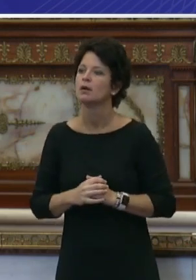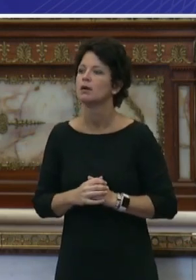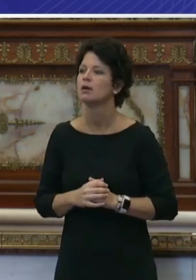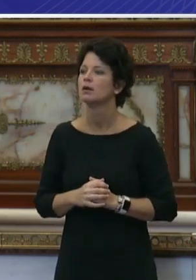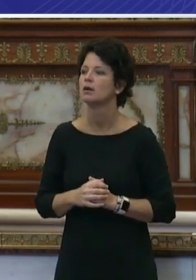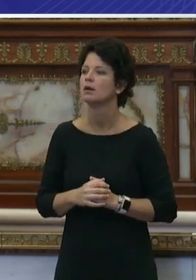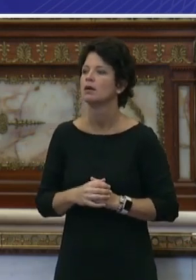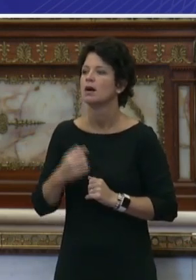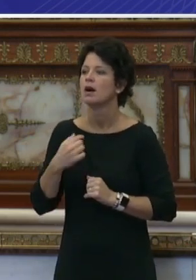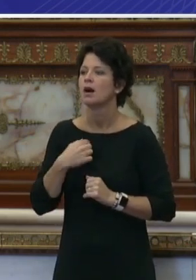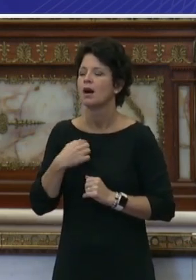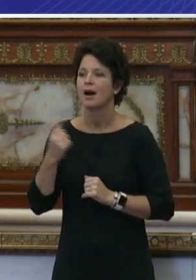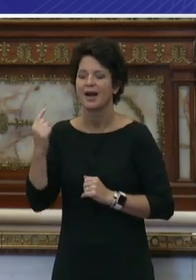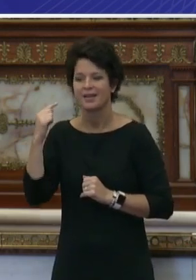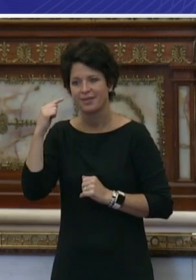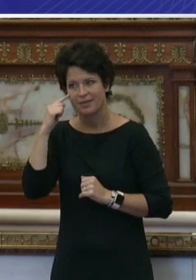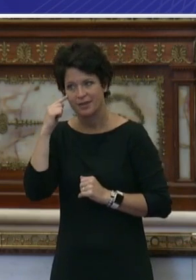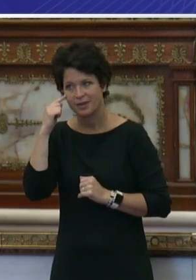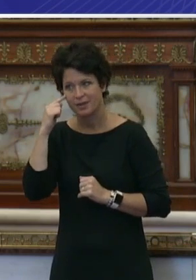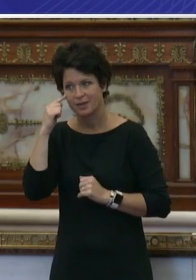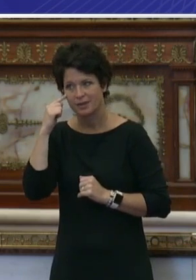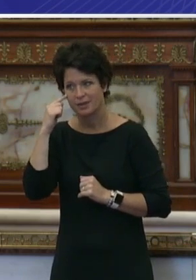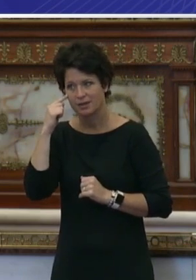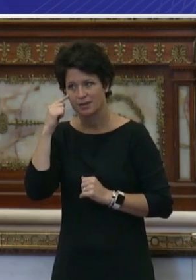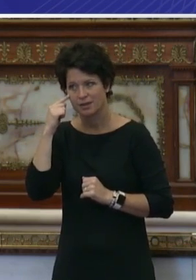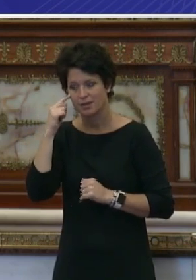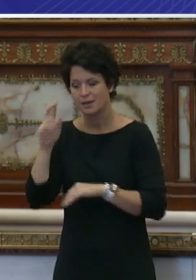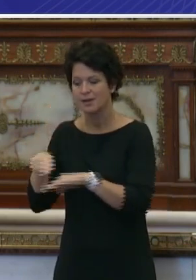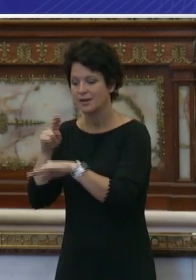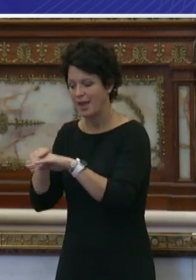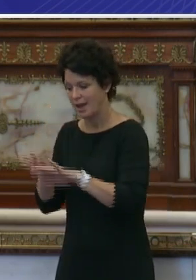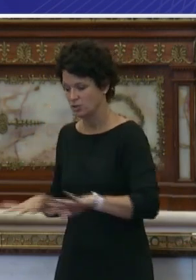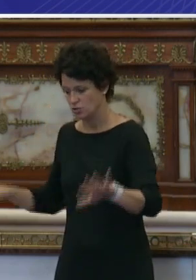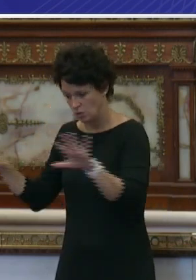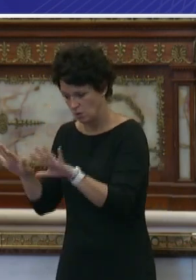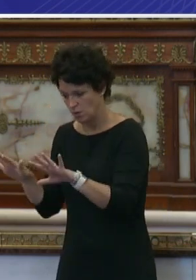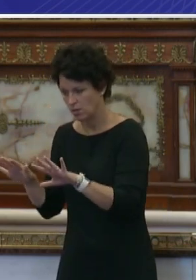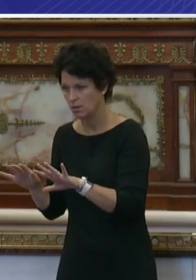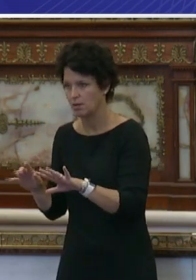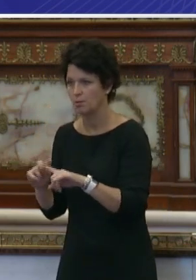Yeah, I think they could be both national. I think it's also just to close that